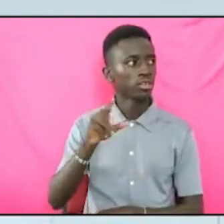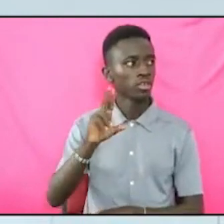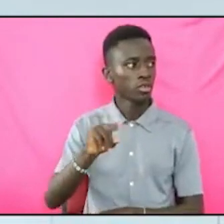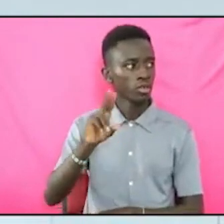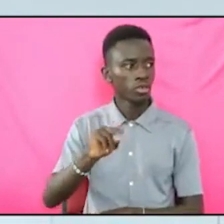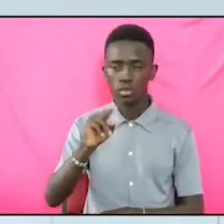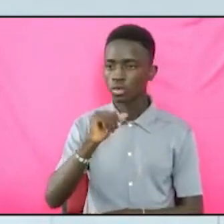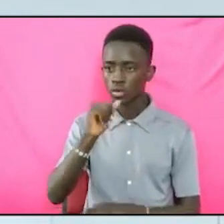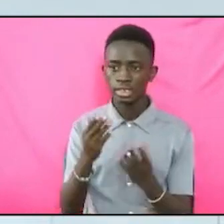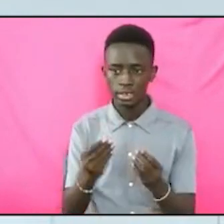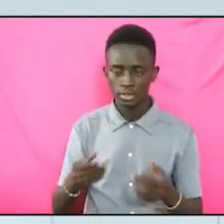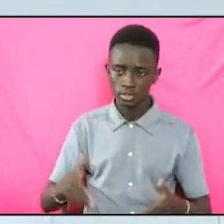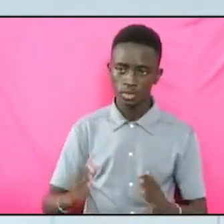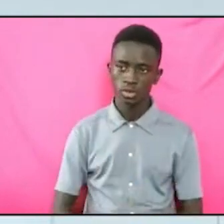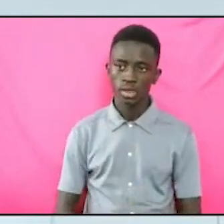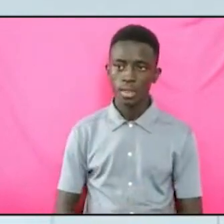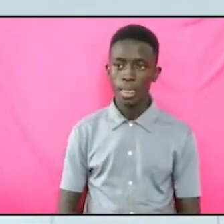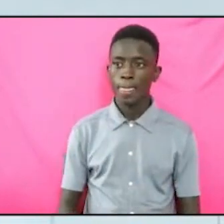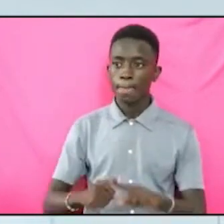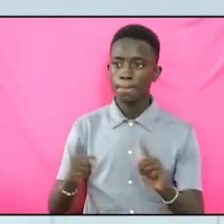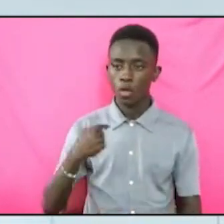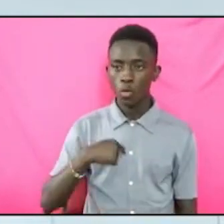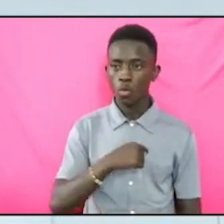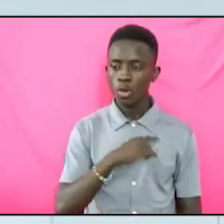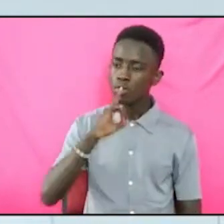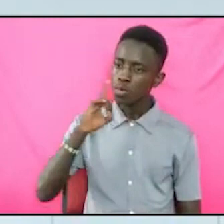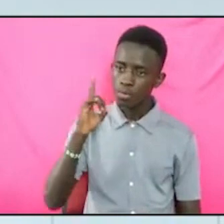not an easy road. But we are commanded to do it.